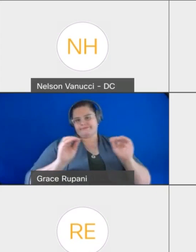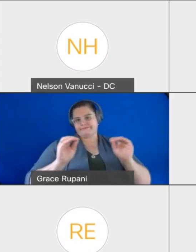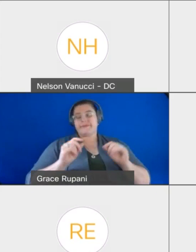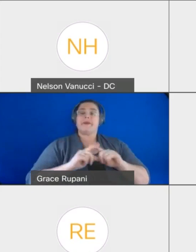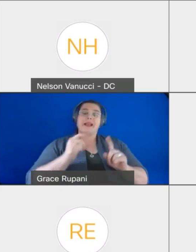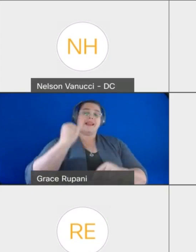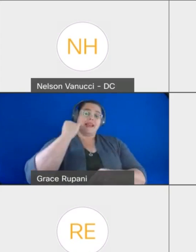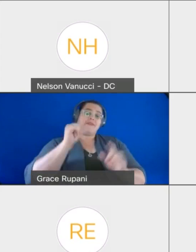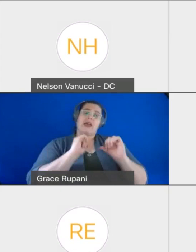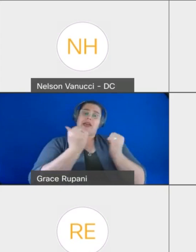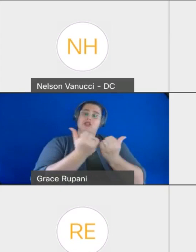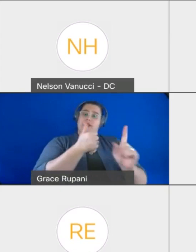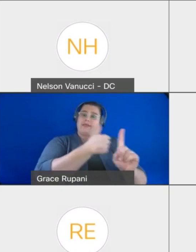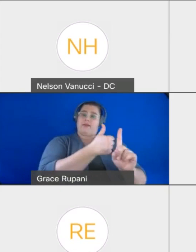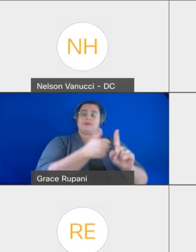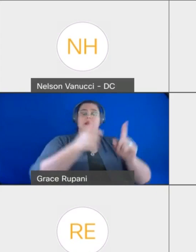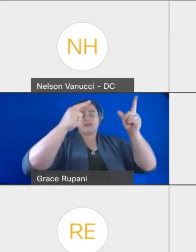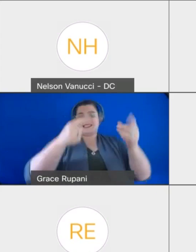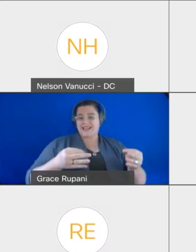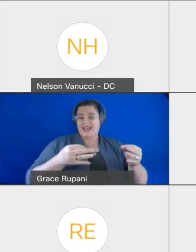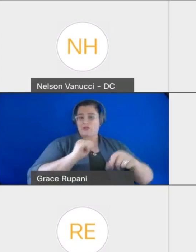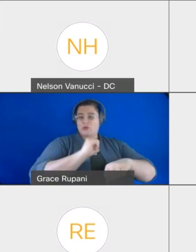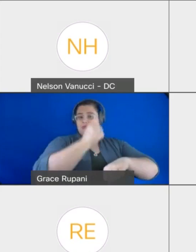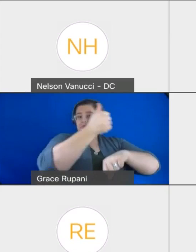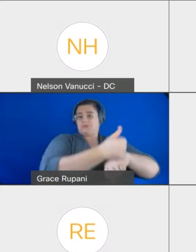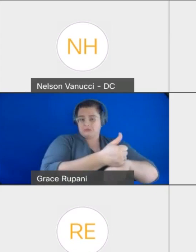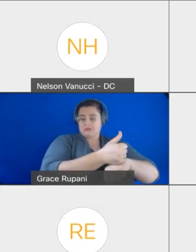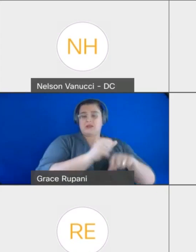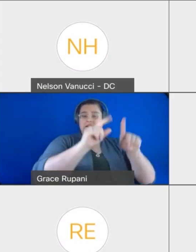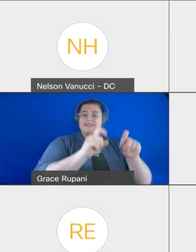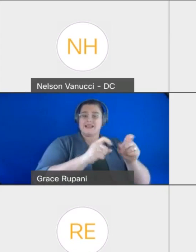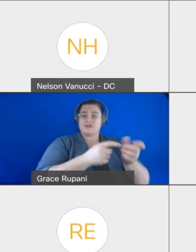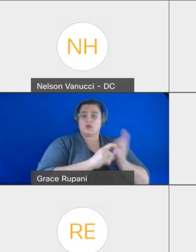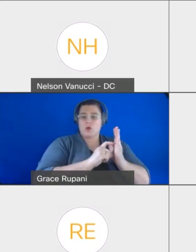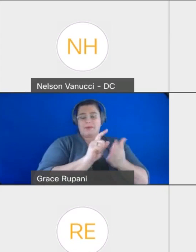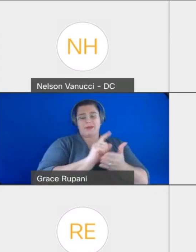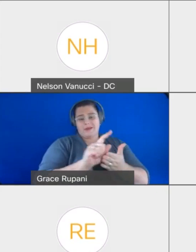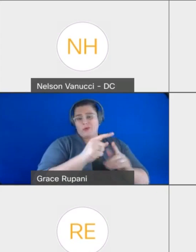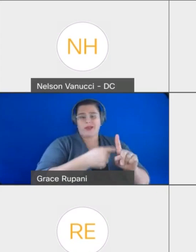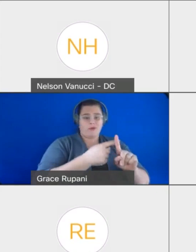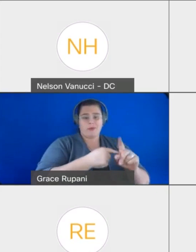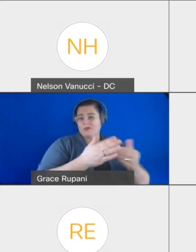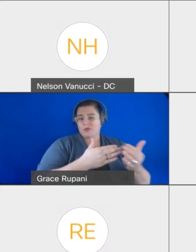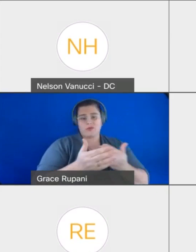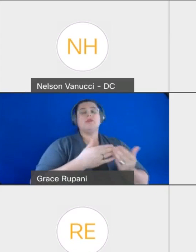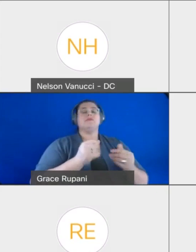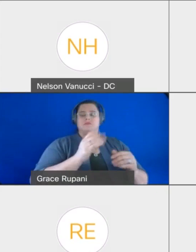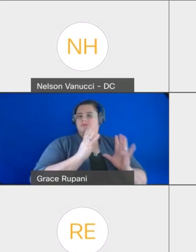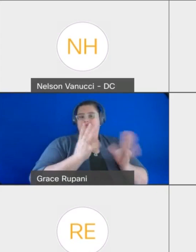choose that they want to do that on their own, that they are more than welcome to do that. But I think it's important that,